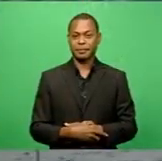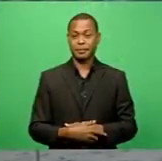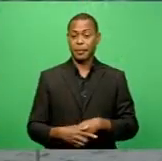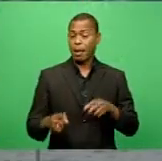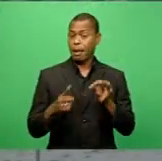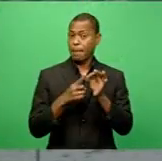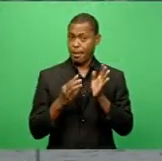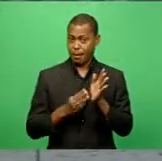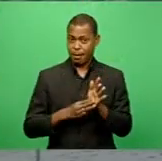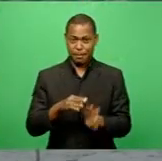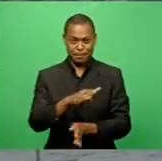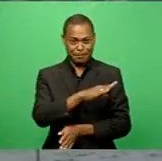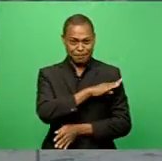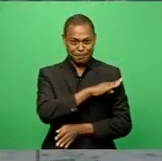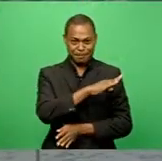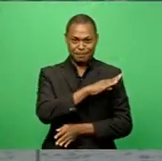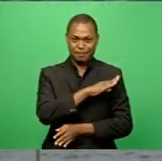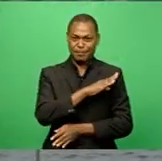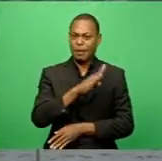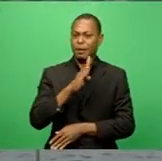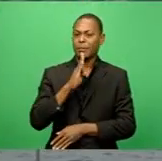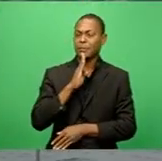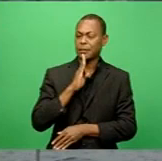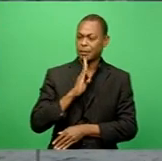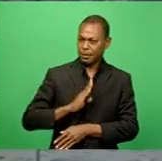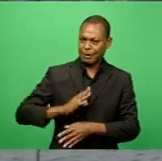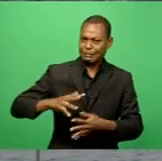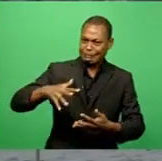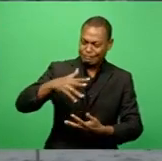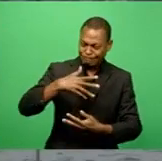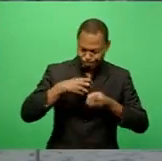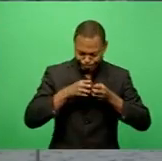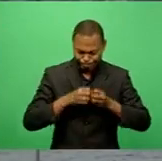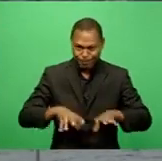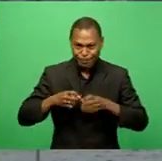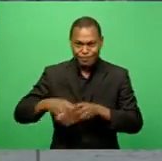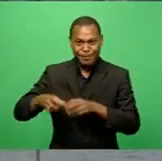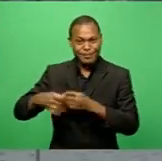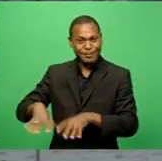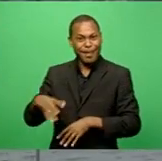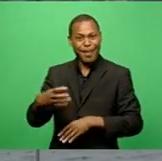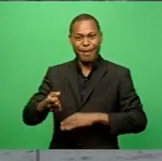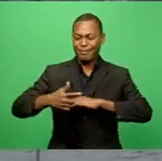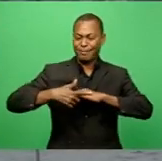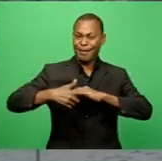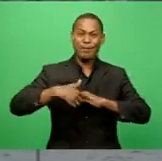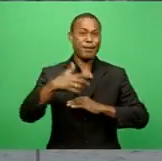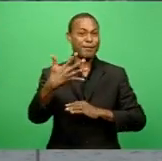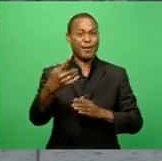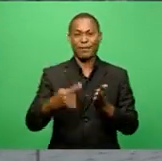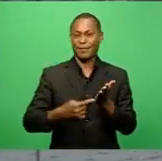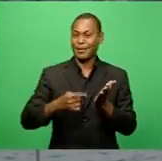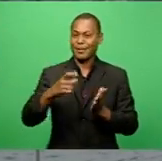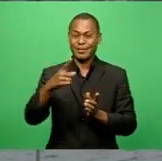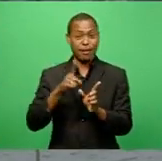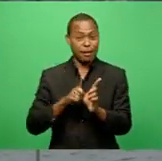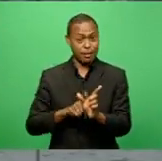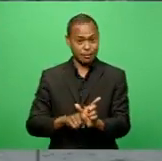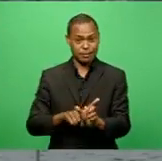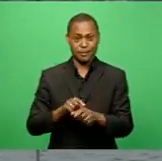Prime Minister Borange Bainimarama is saddened by the destruction caused by Category 5 tropical cyclone